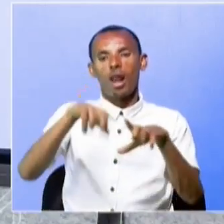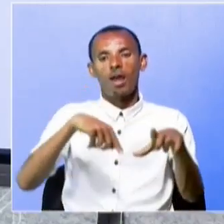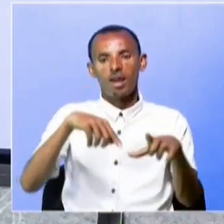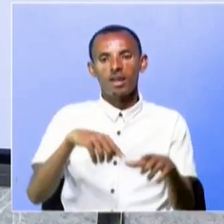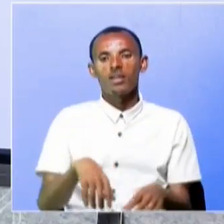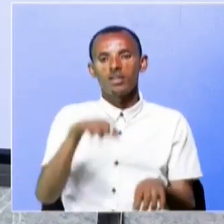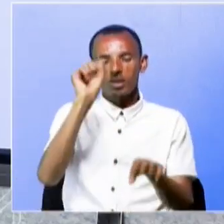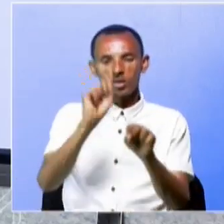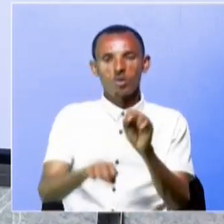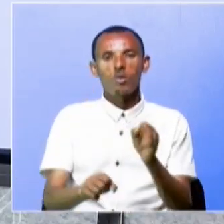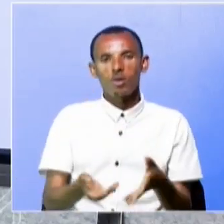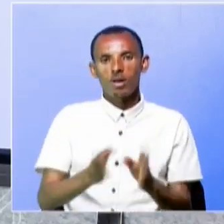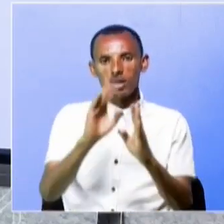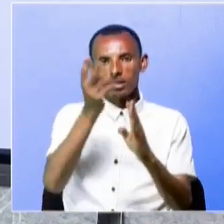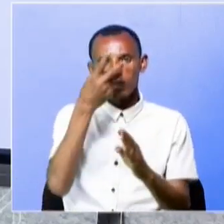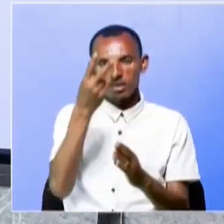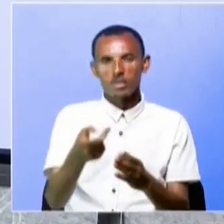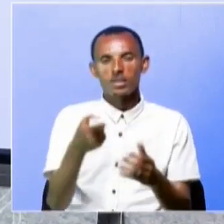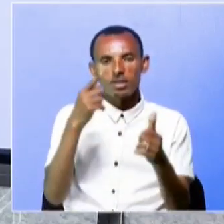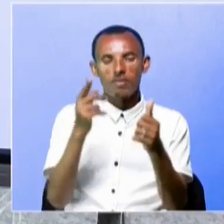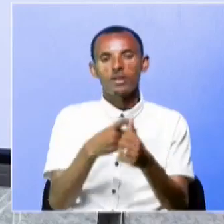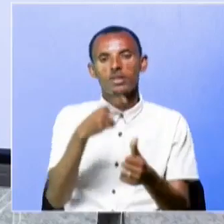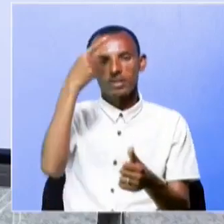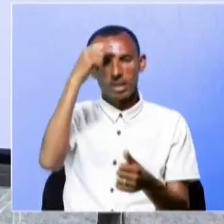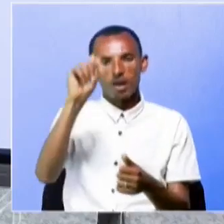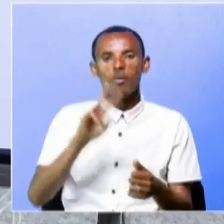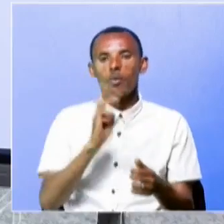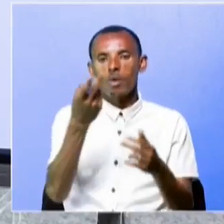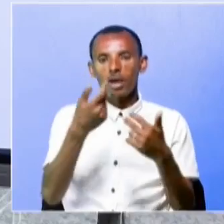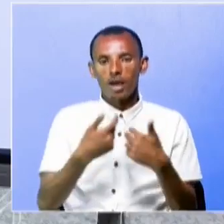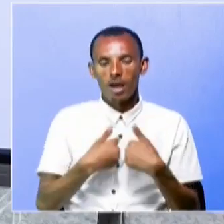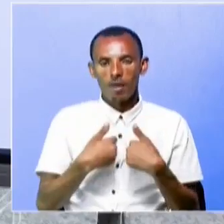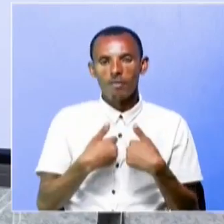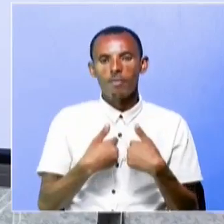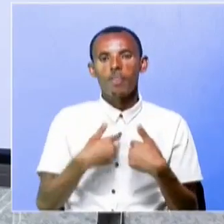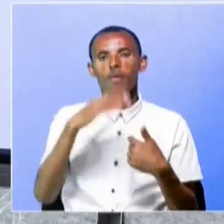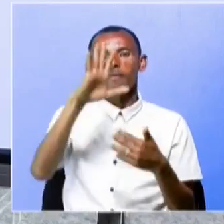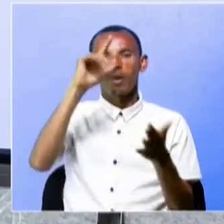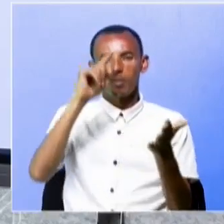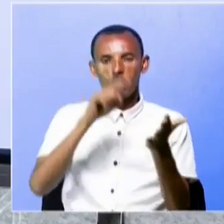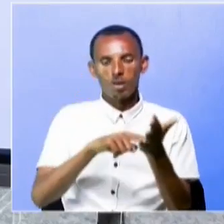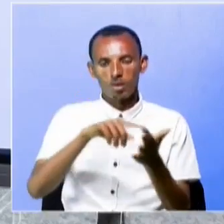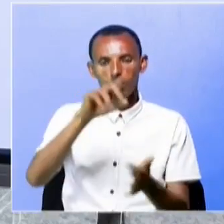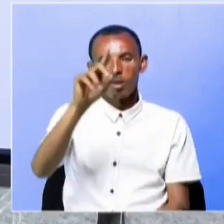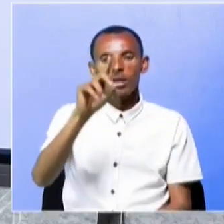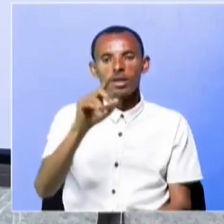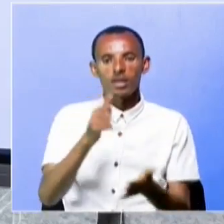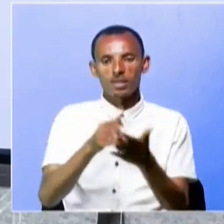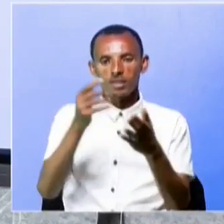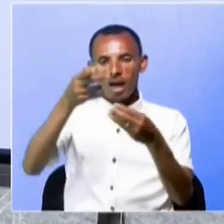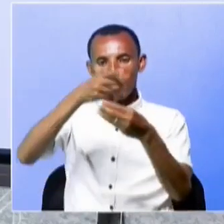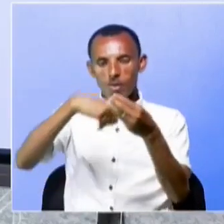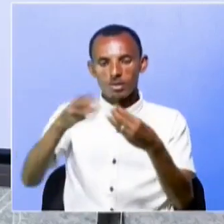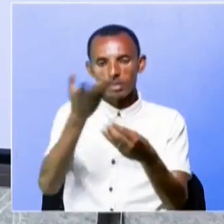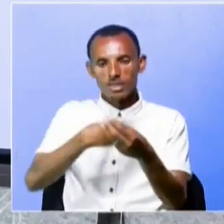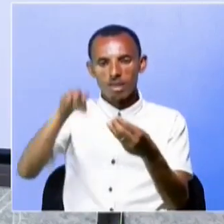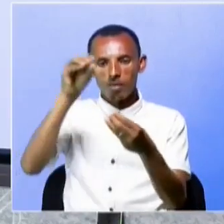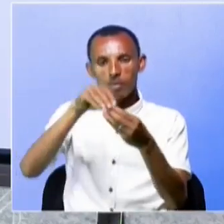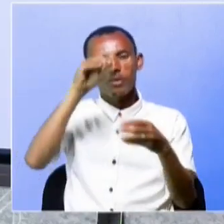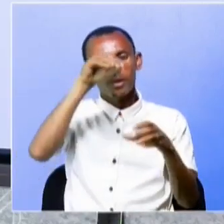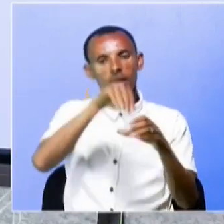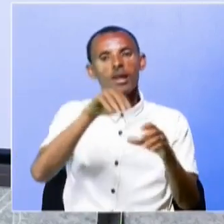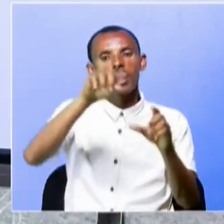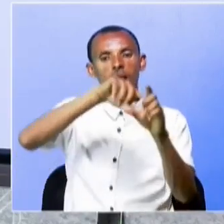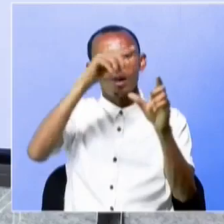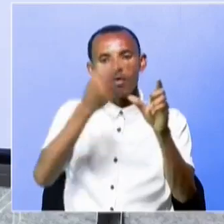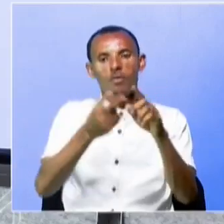So let's see the first theorem that we have in 5.1. It's about the sum of the interior angles